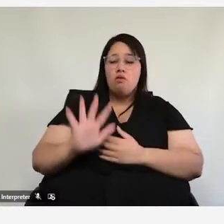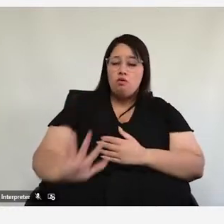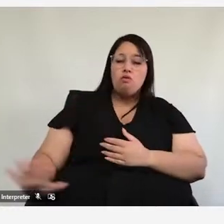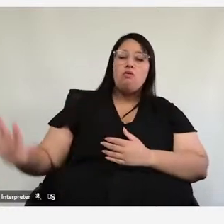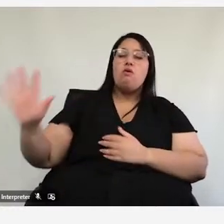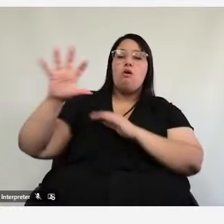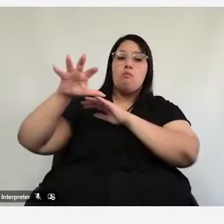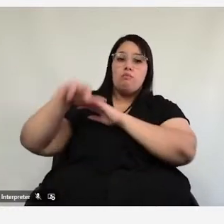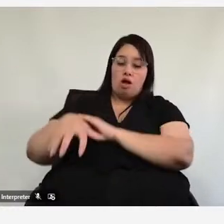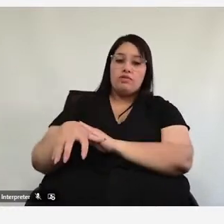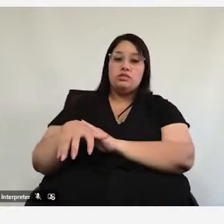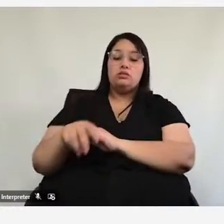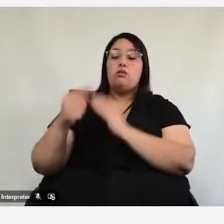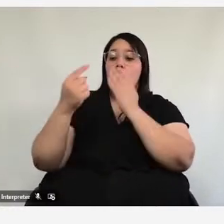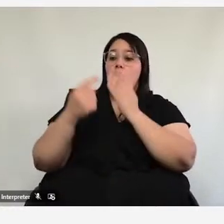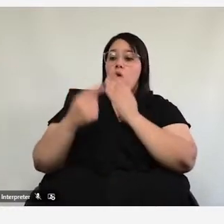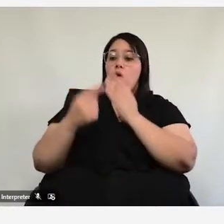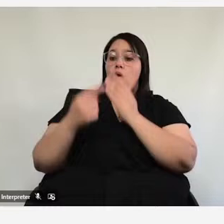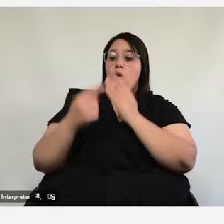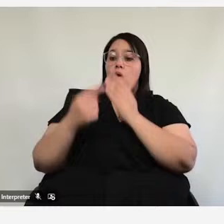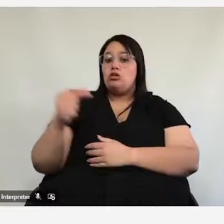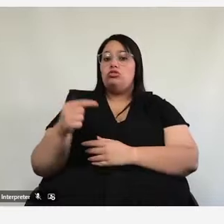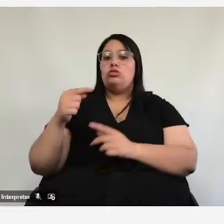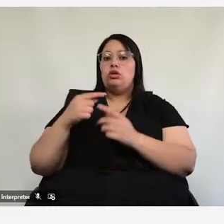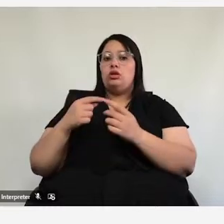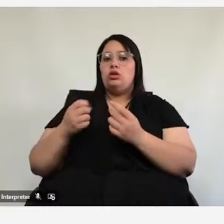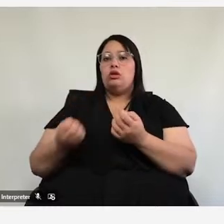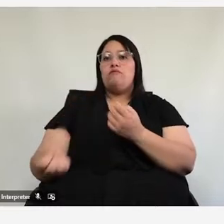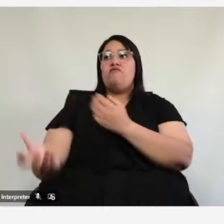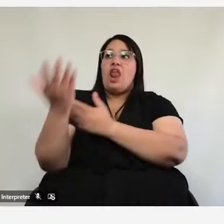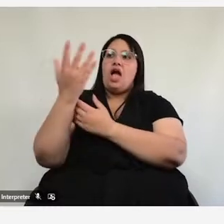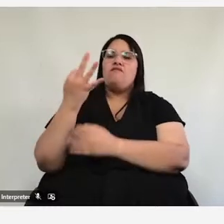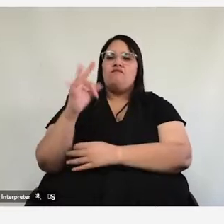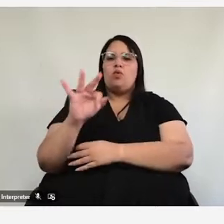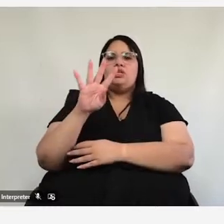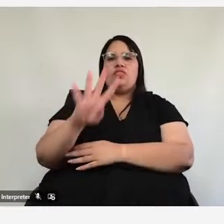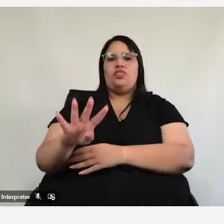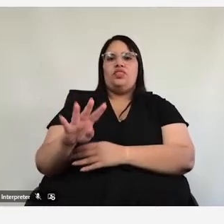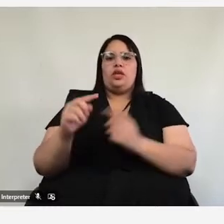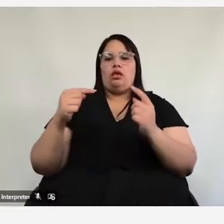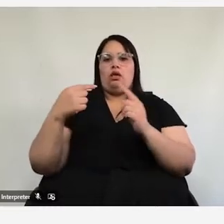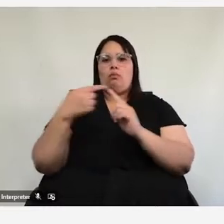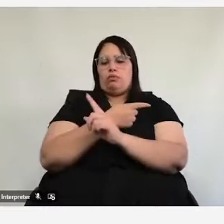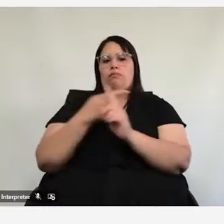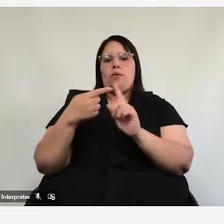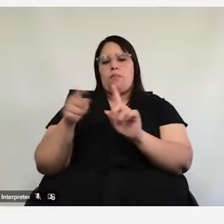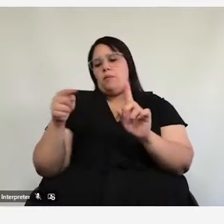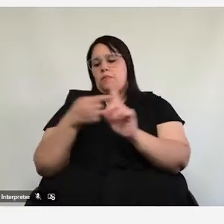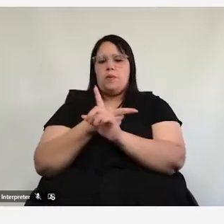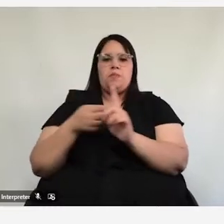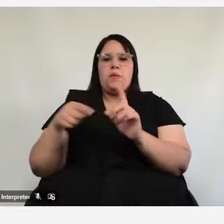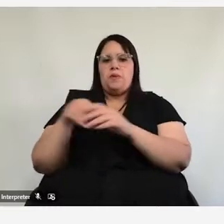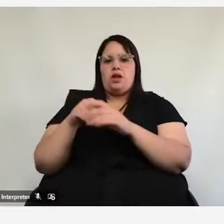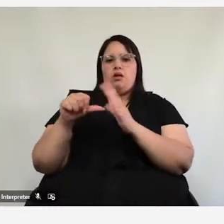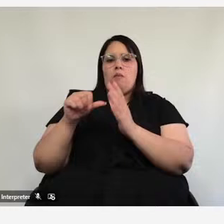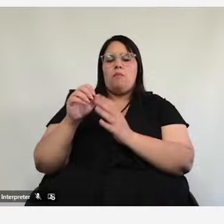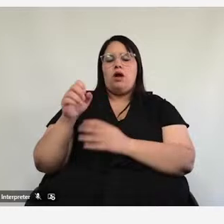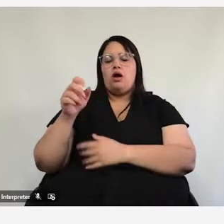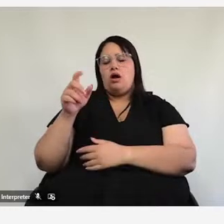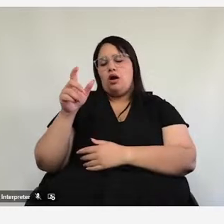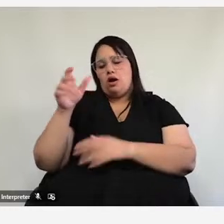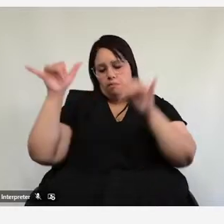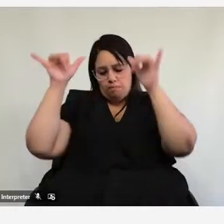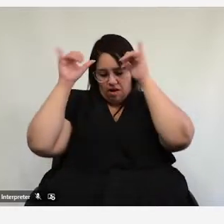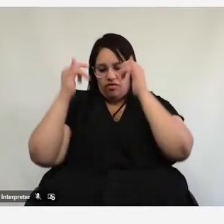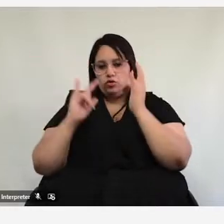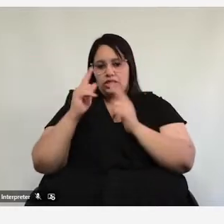province. The Auditor General flagged 43 material irregularities across key Eastern Cape municipalities, including Buffalo City Metro and Nelson